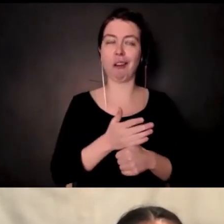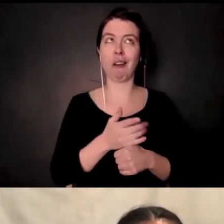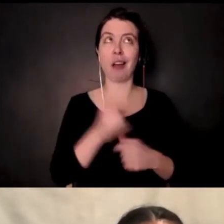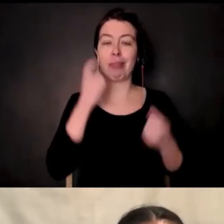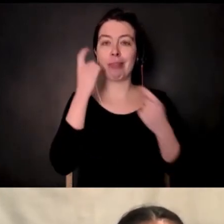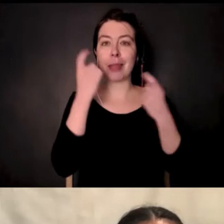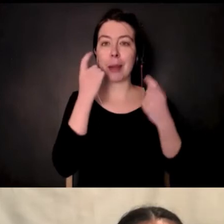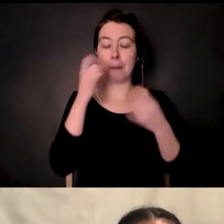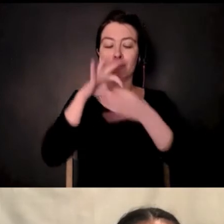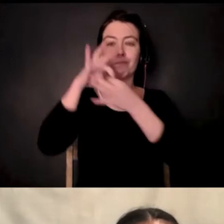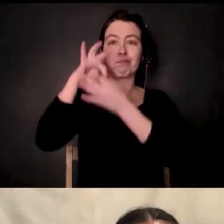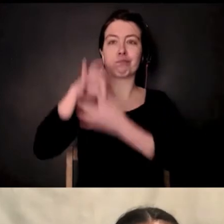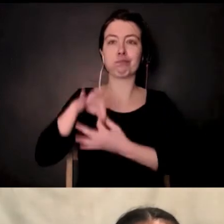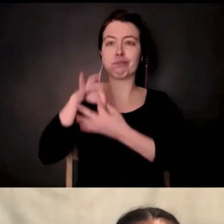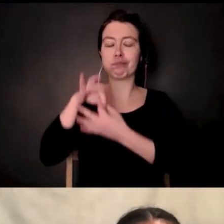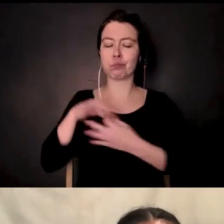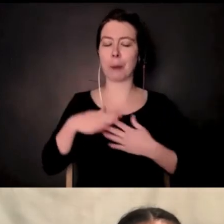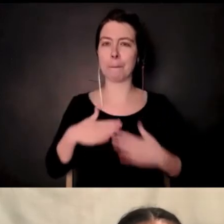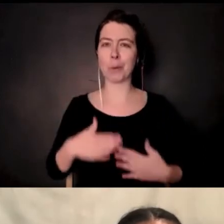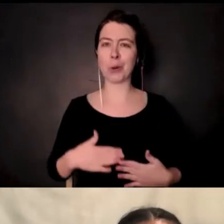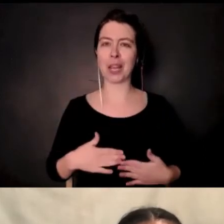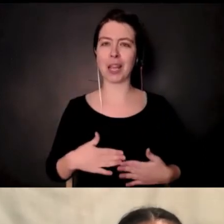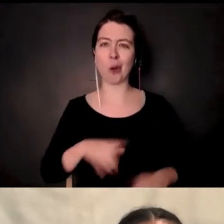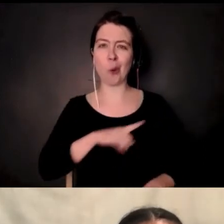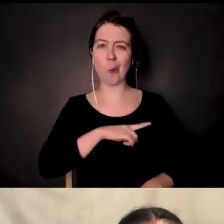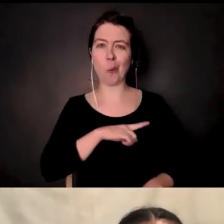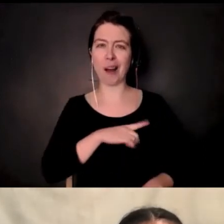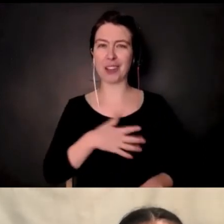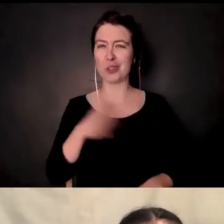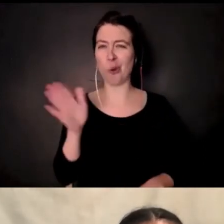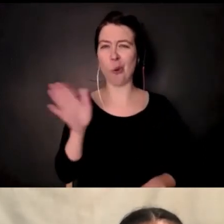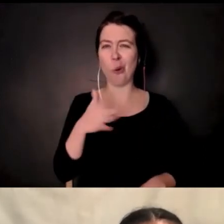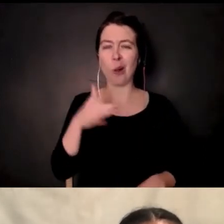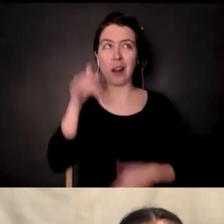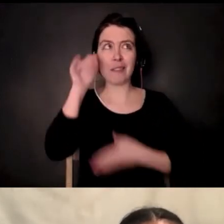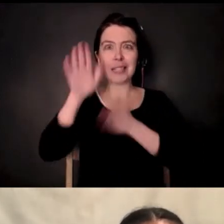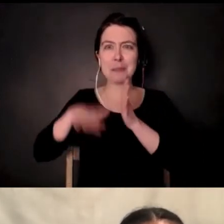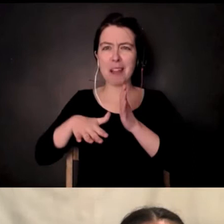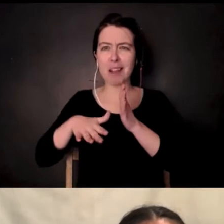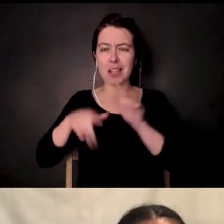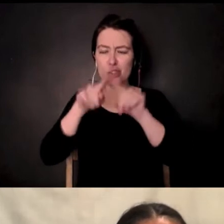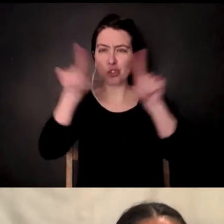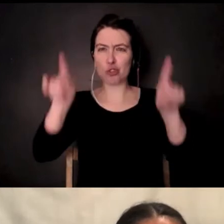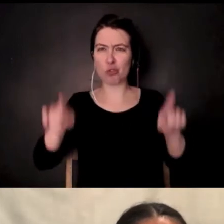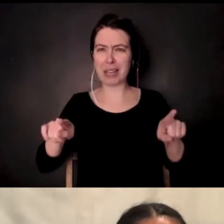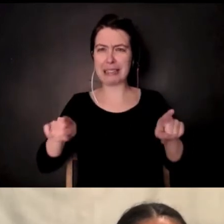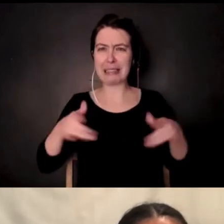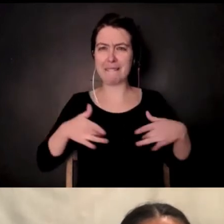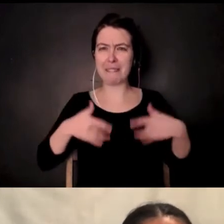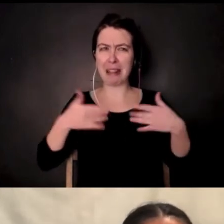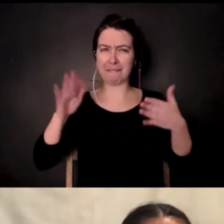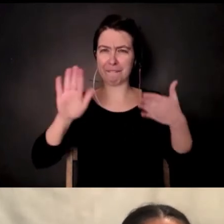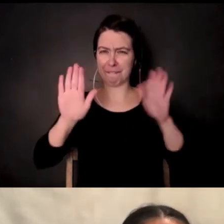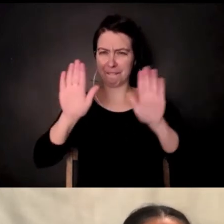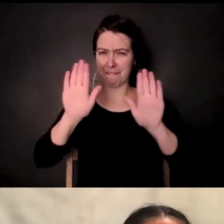so flattened by these screens. So hopefully it sets the tone as well for a more open and emotionally and